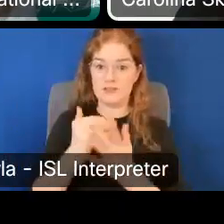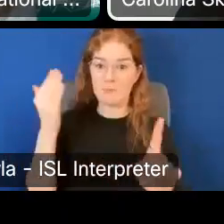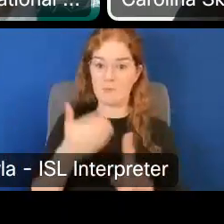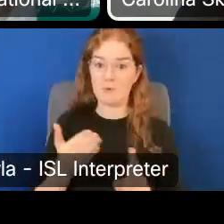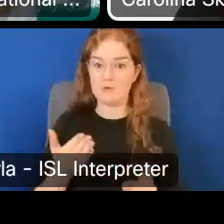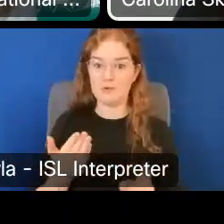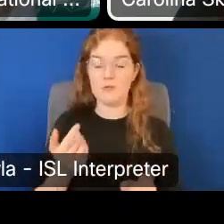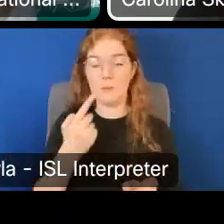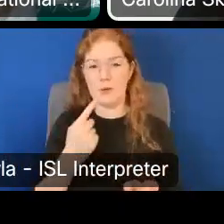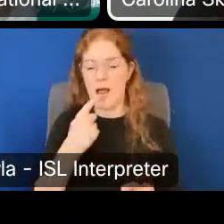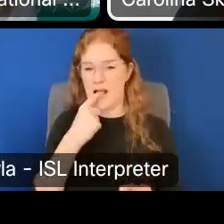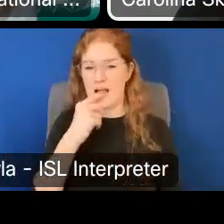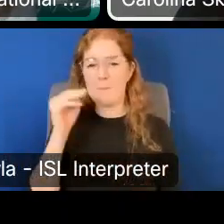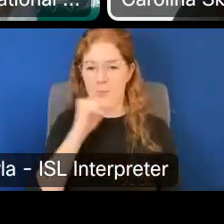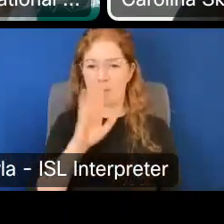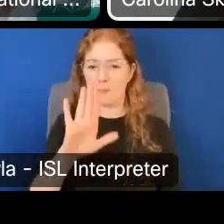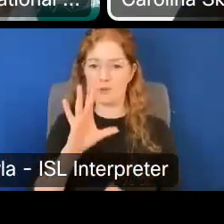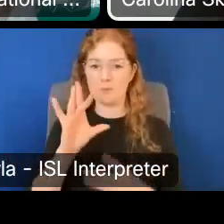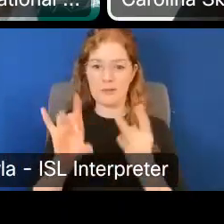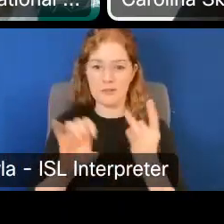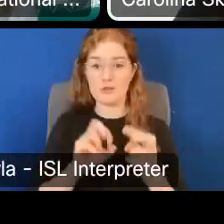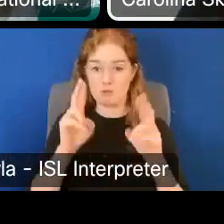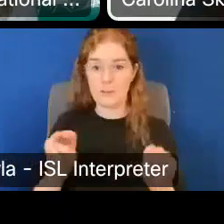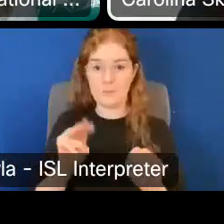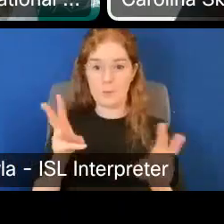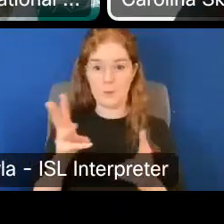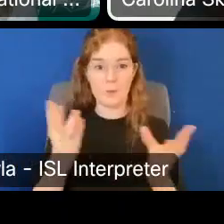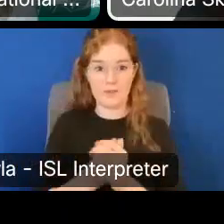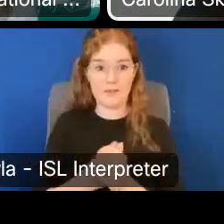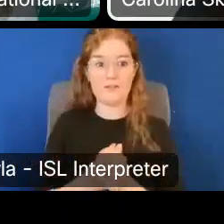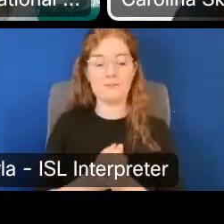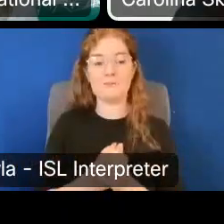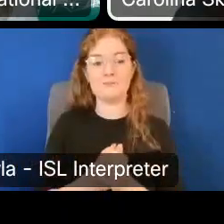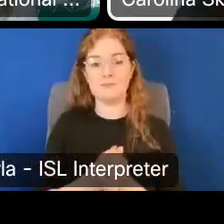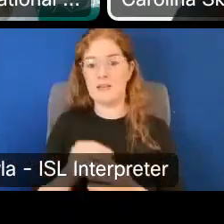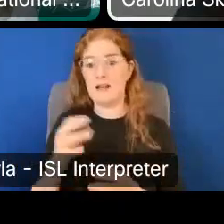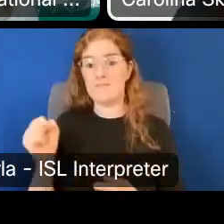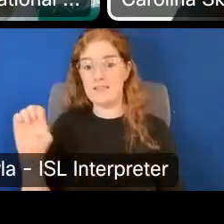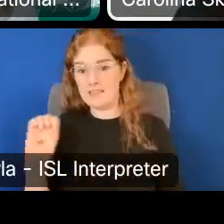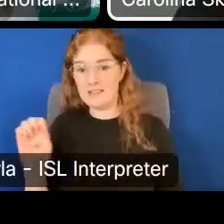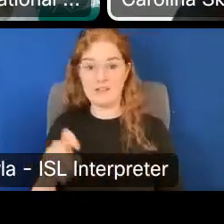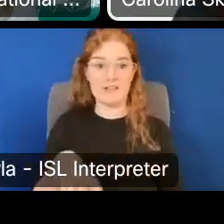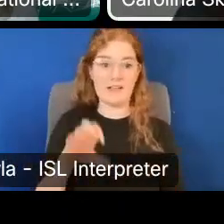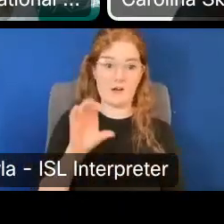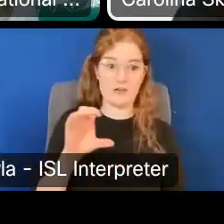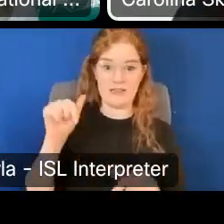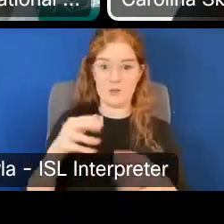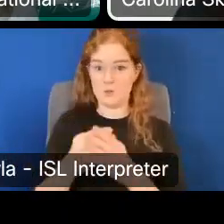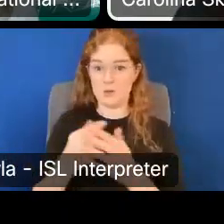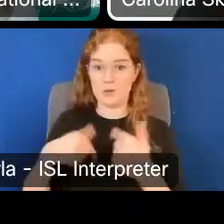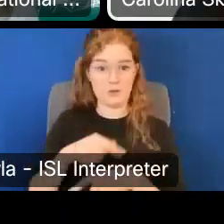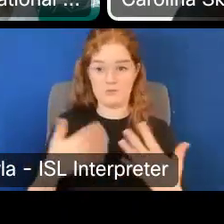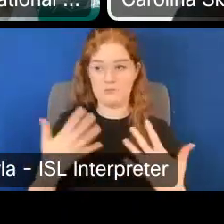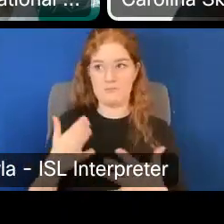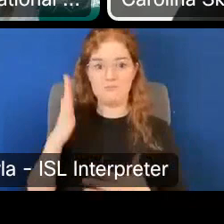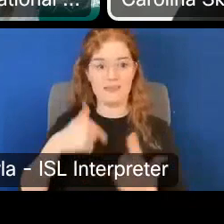But it's so important to have the right people working with you, and like having Eve and having Carolina with us just kind of allowed us